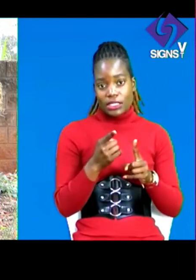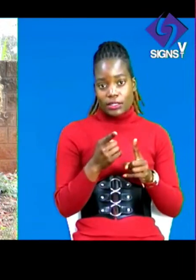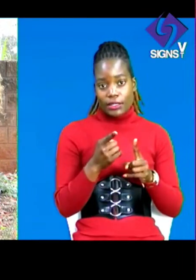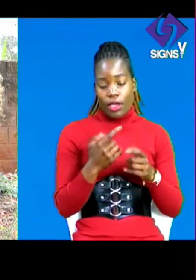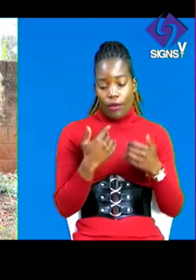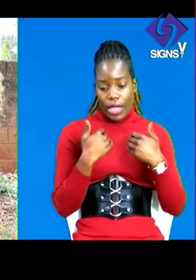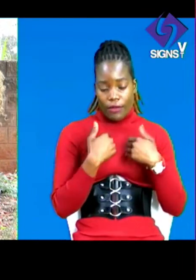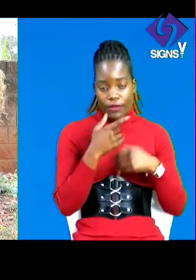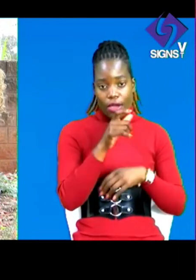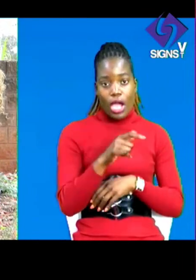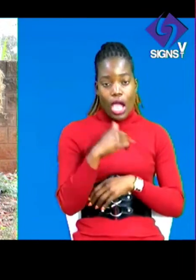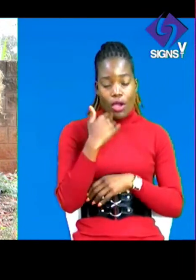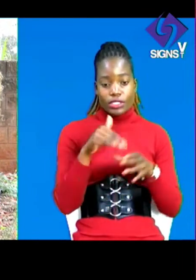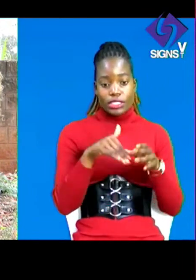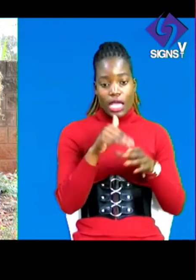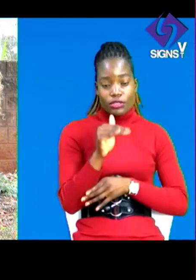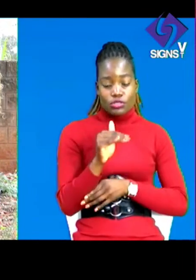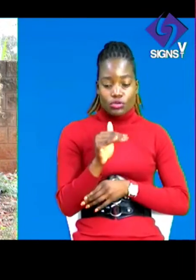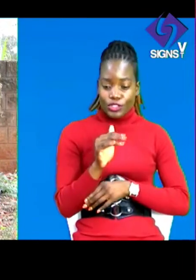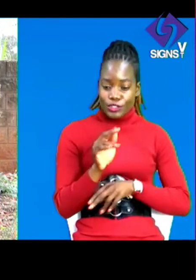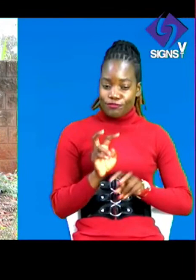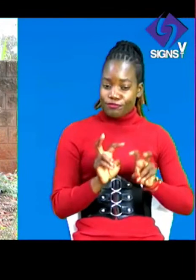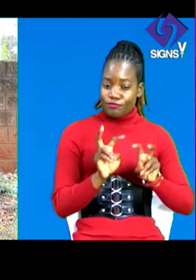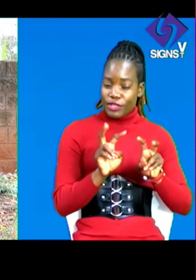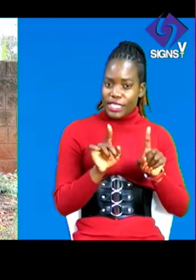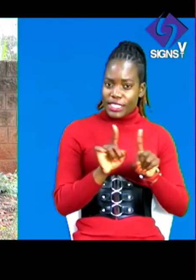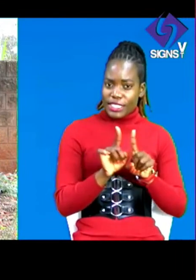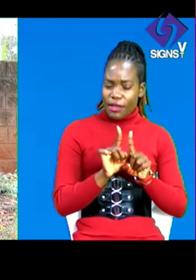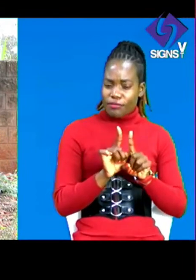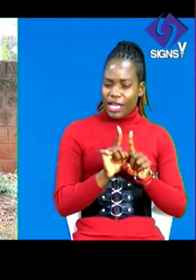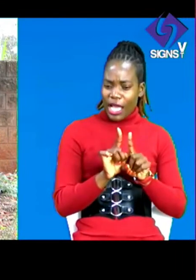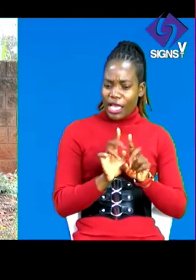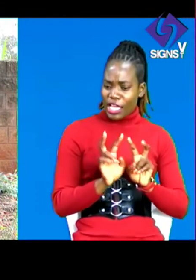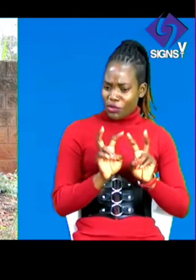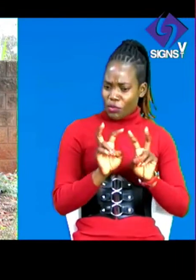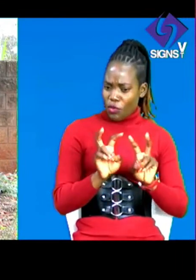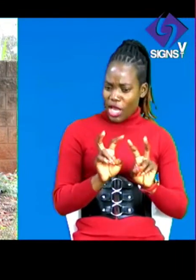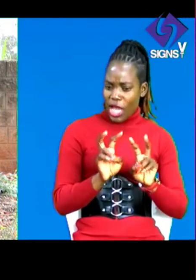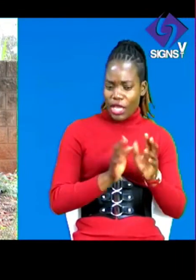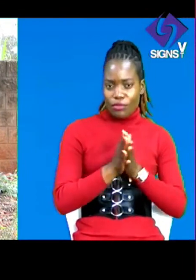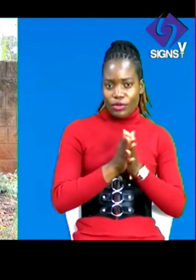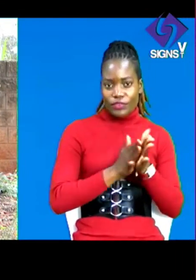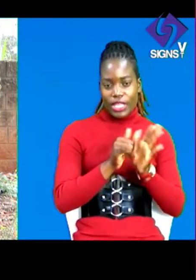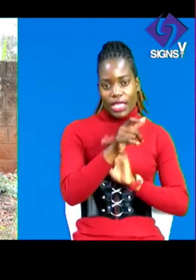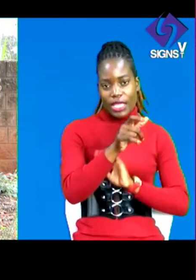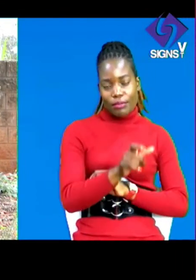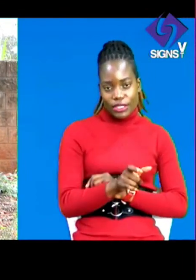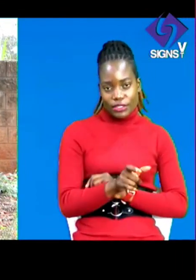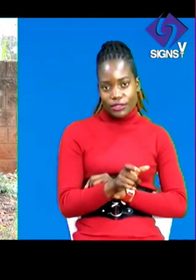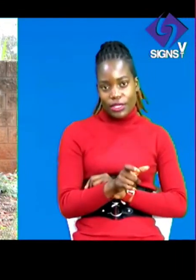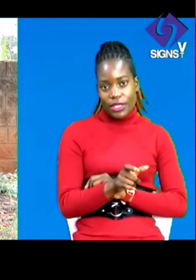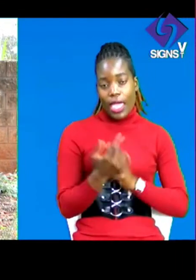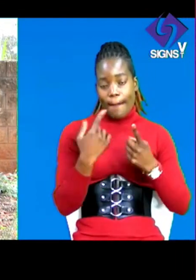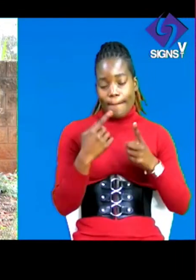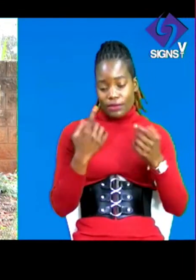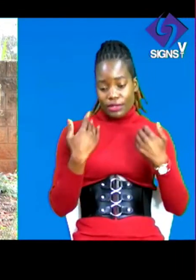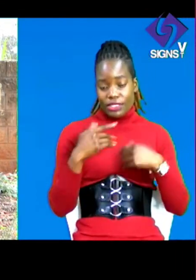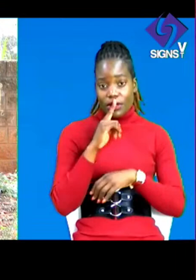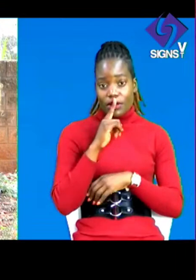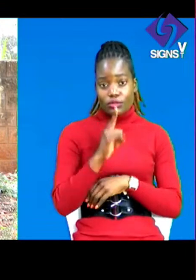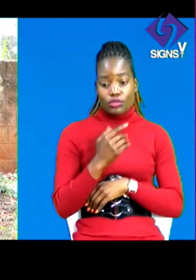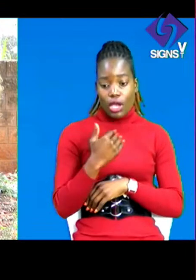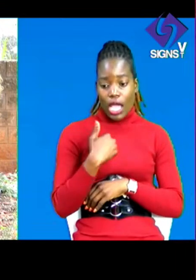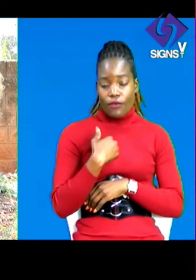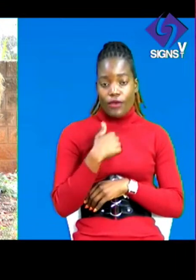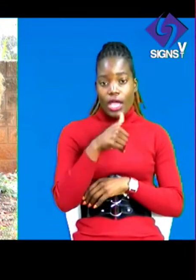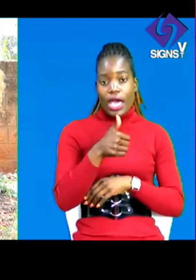out there who has been looking up to you. You may think that maybe you're just getting to be known, but I'm sure someone who saw you